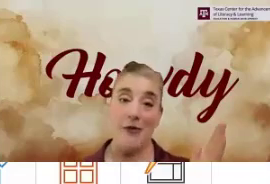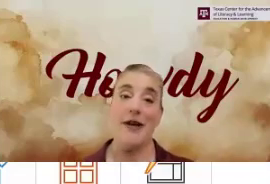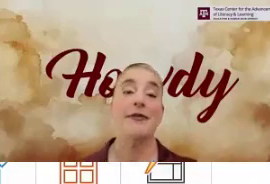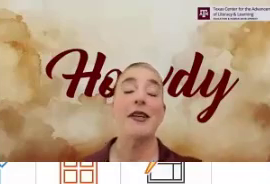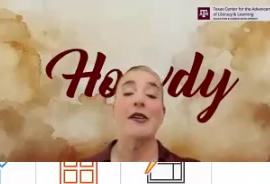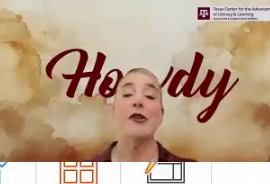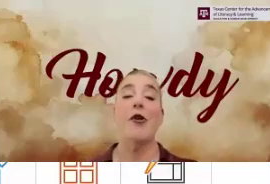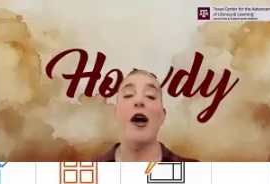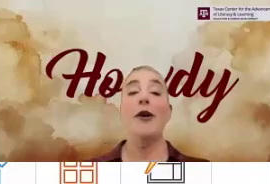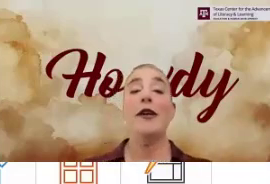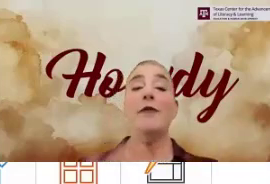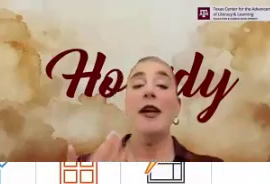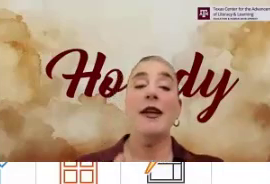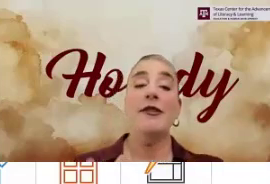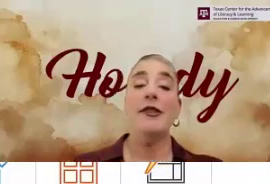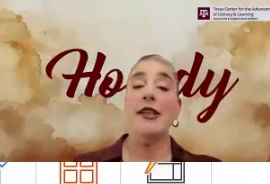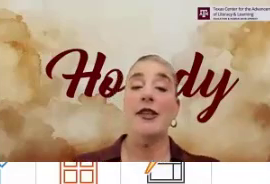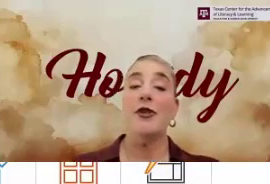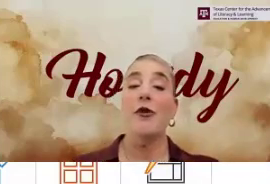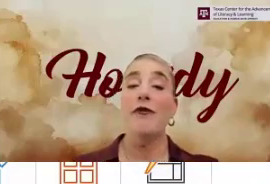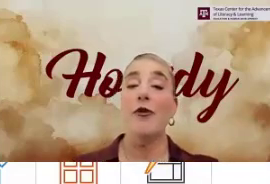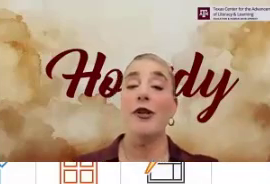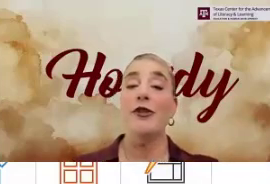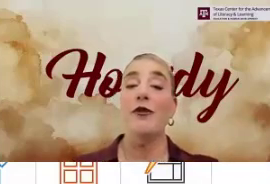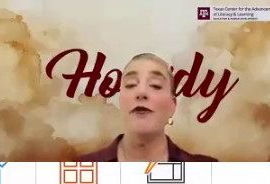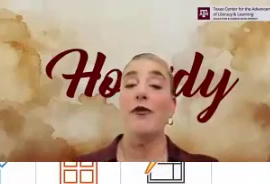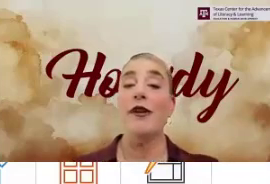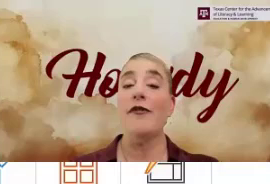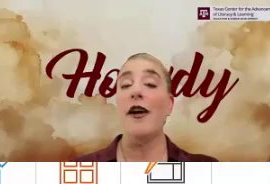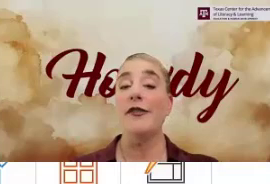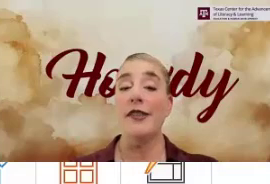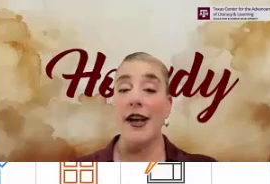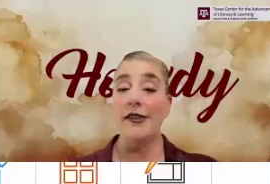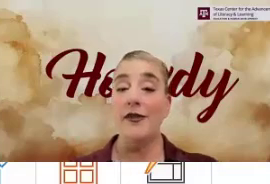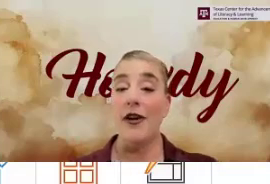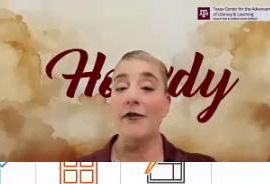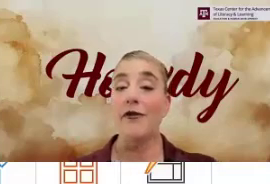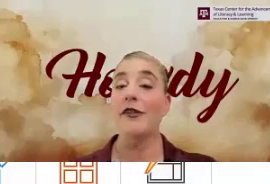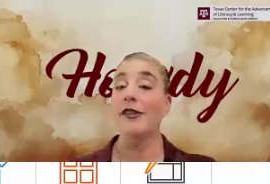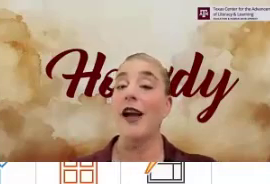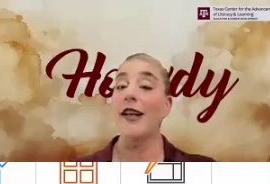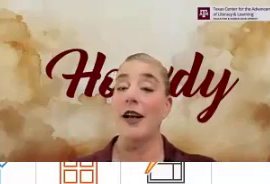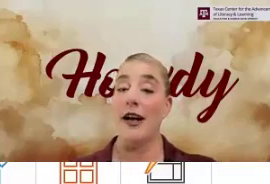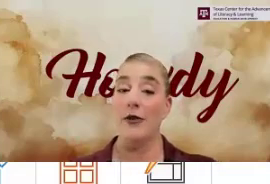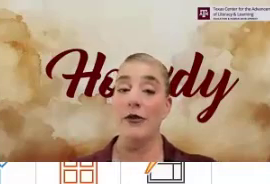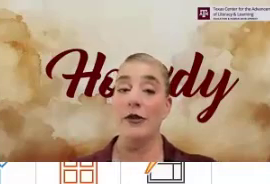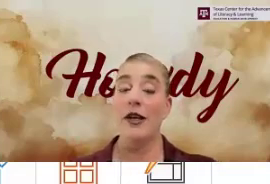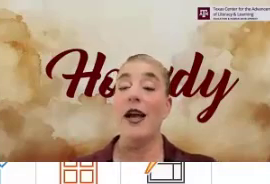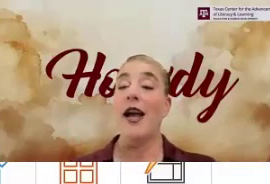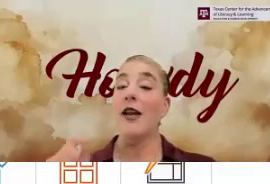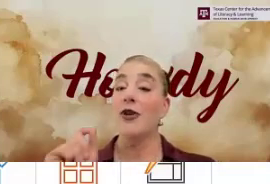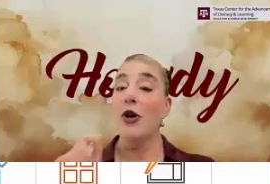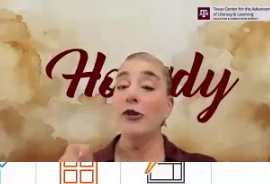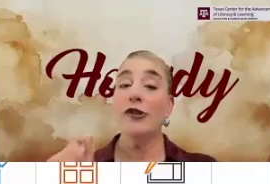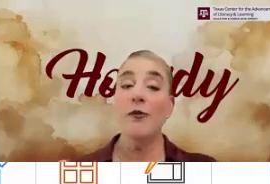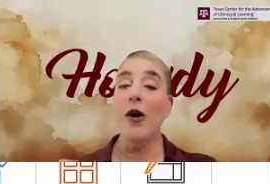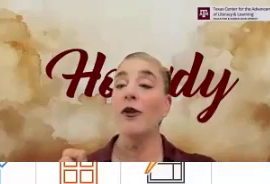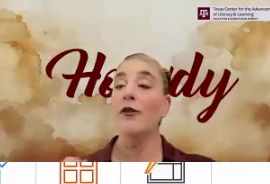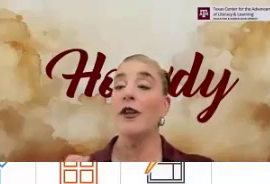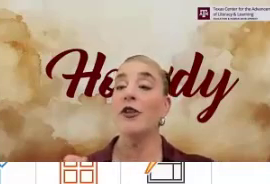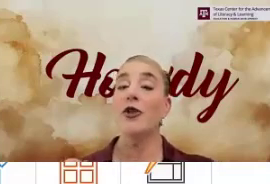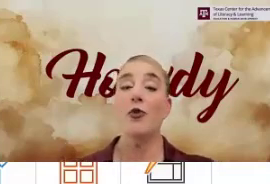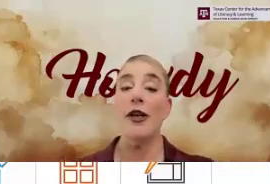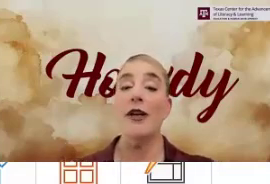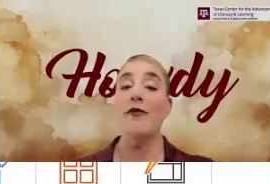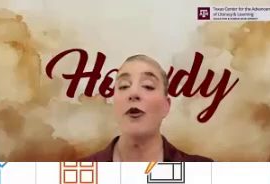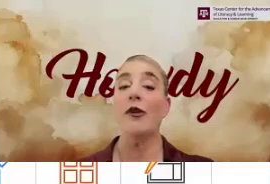So anyway, so I recommend sticking to a 40 to a 45 size font for the slide title and no